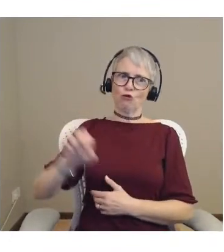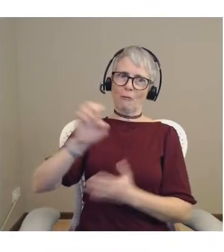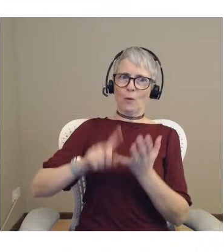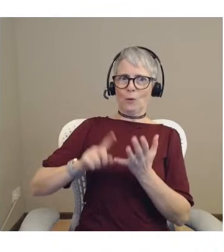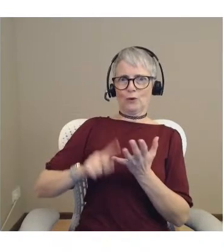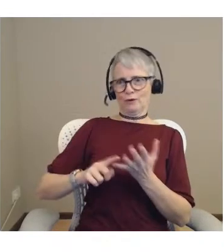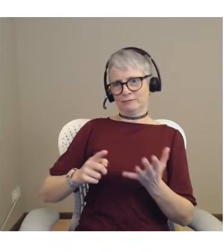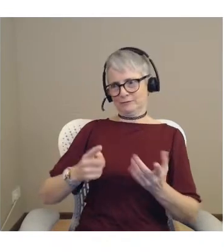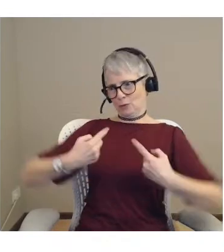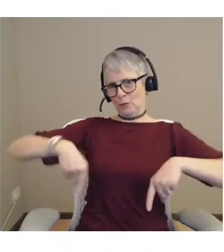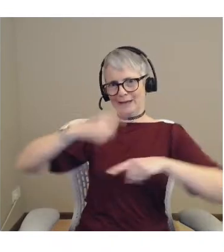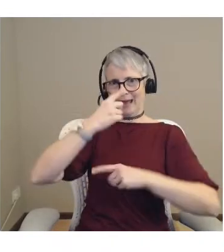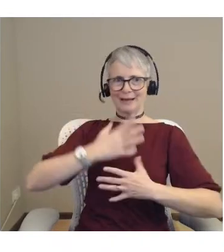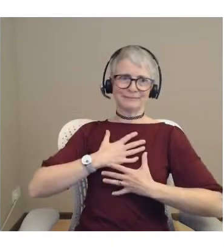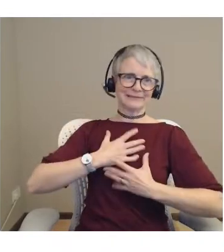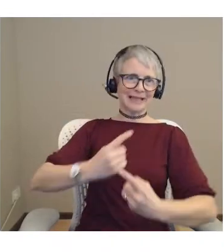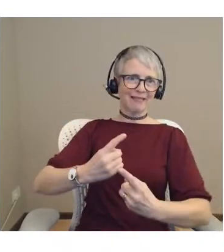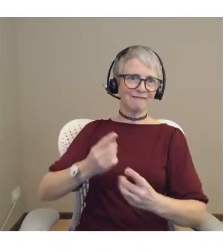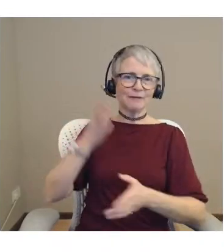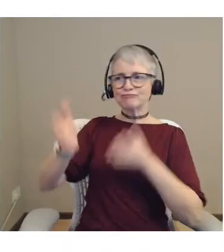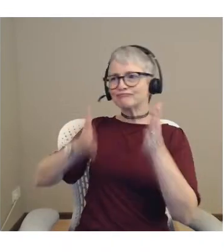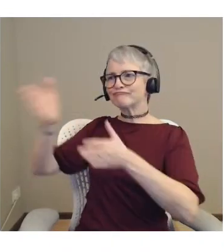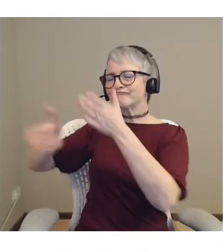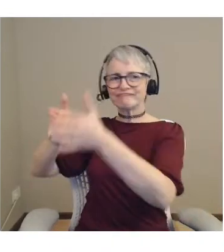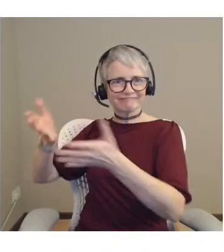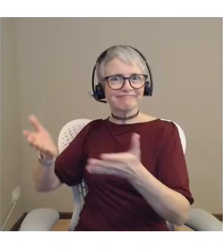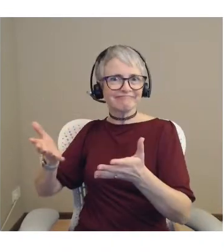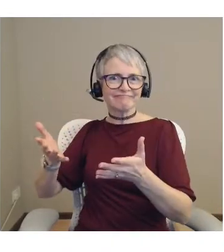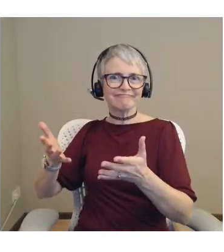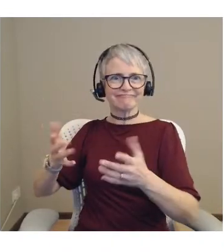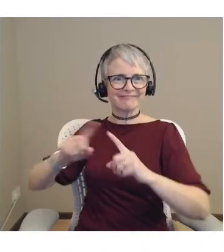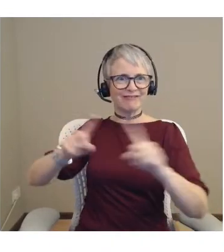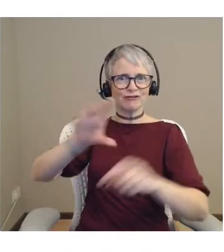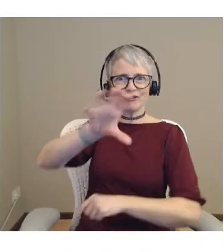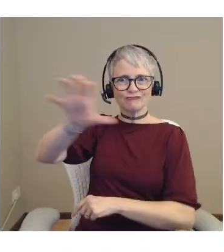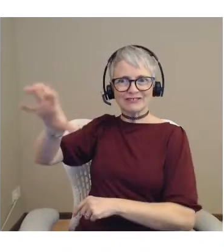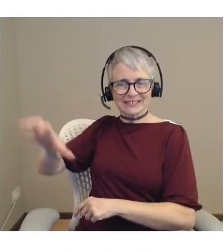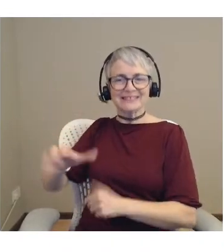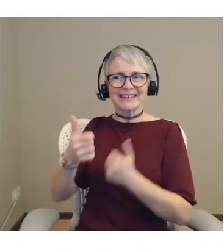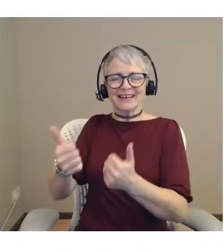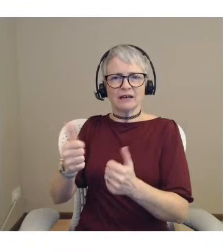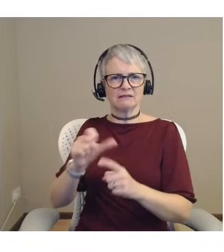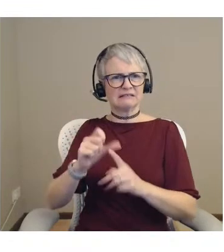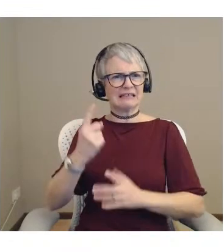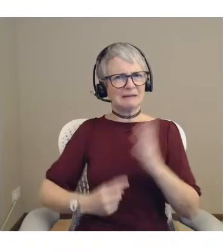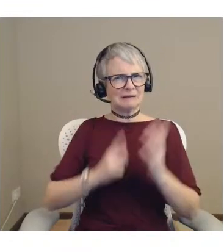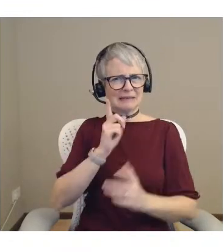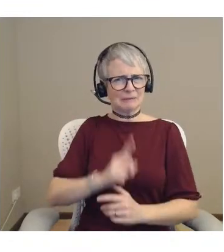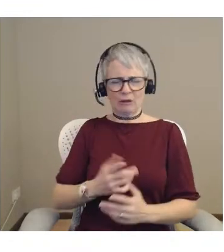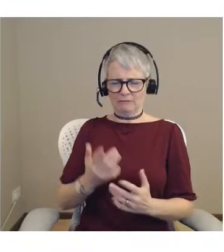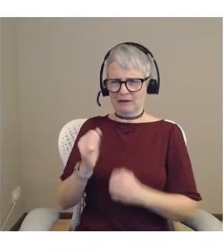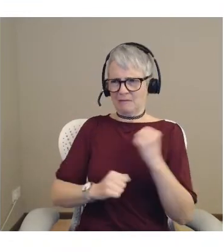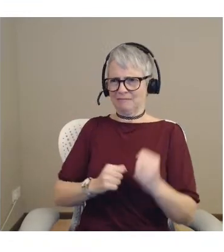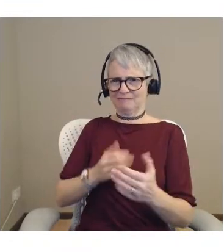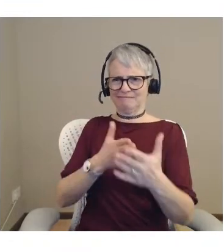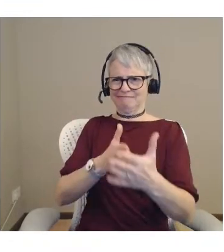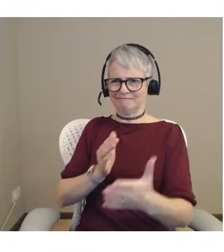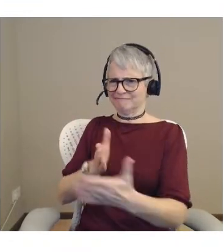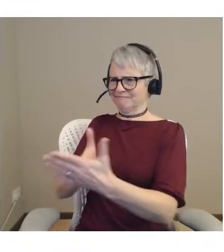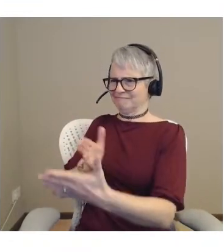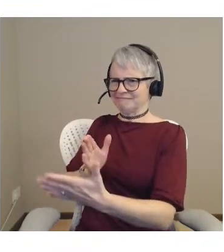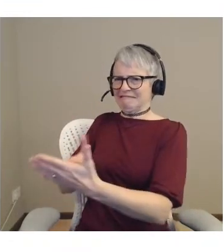people, and unfortunately for persons with disabilities this has been very difficult. So with this card, which will be presented in